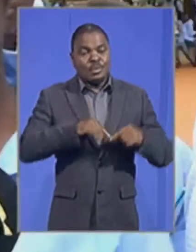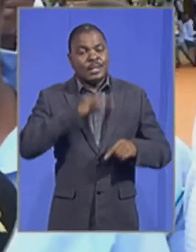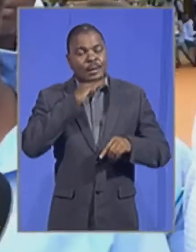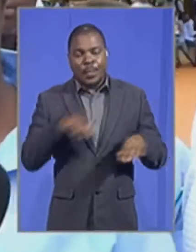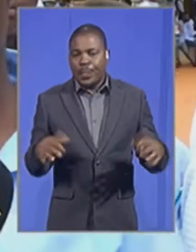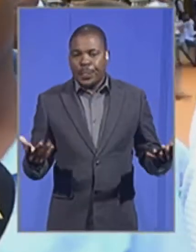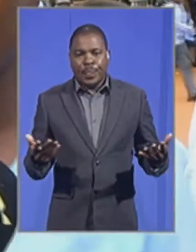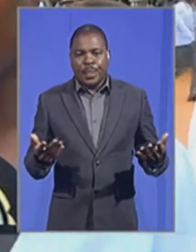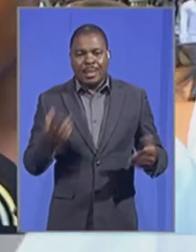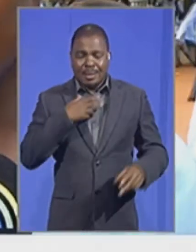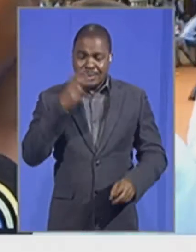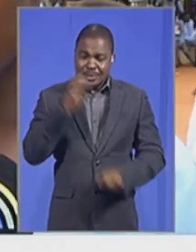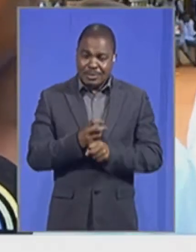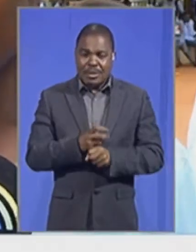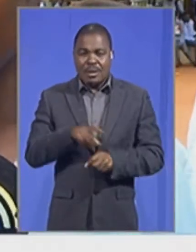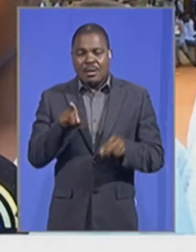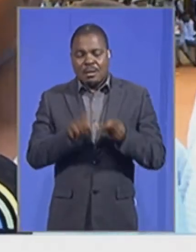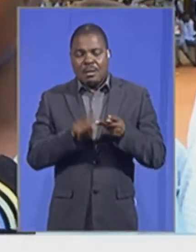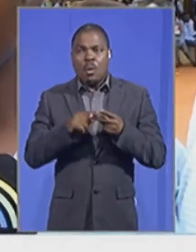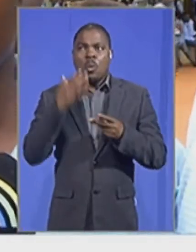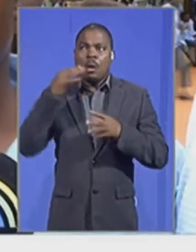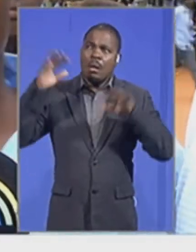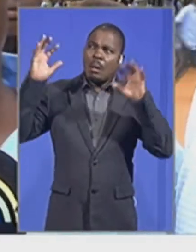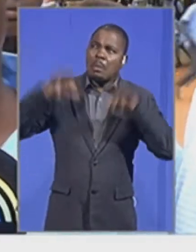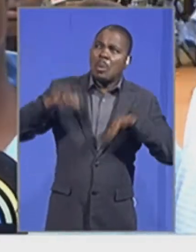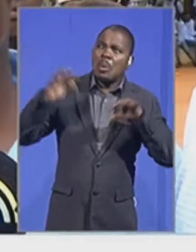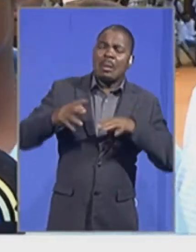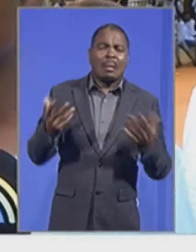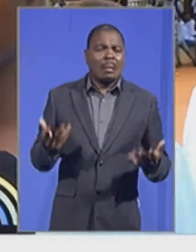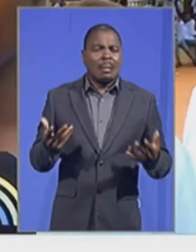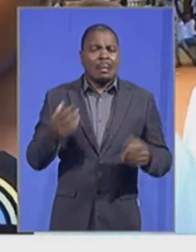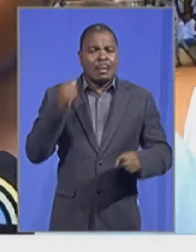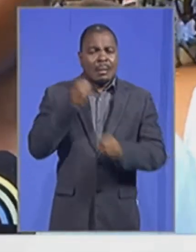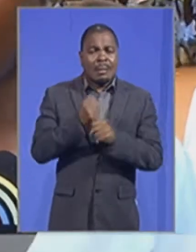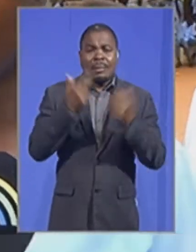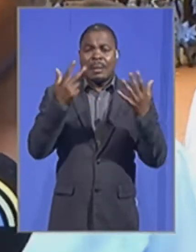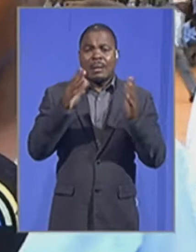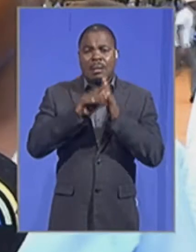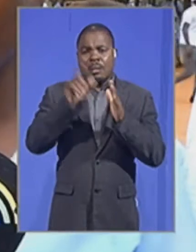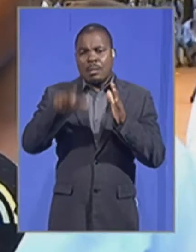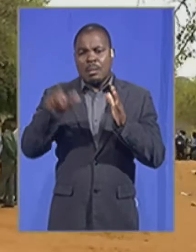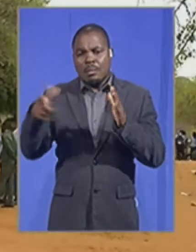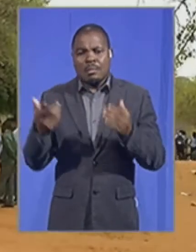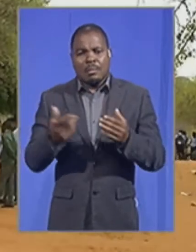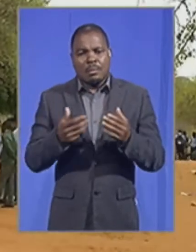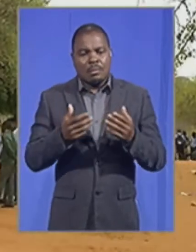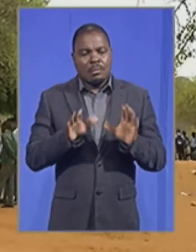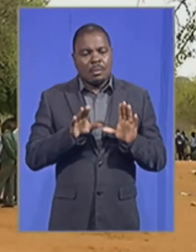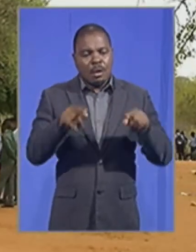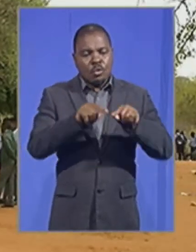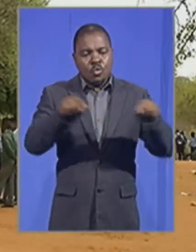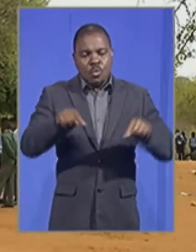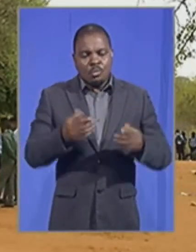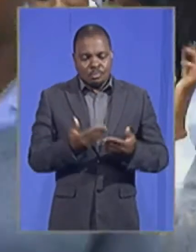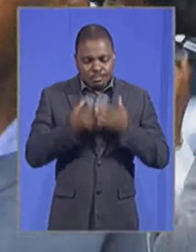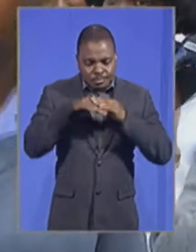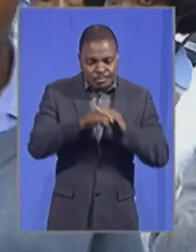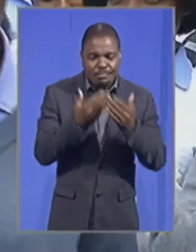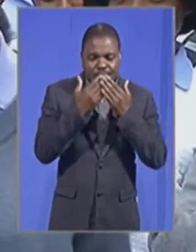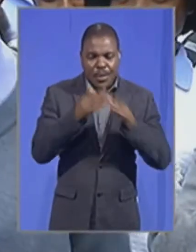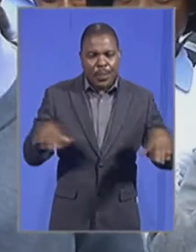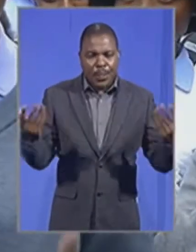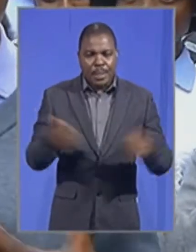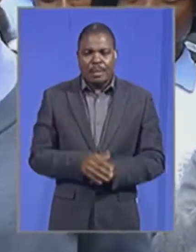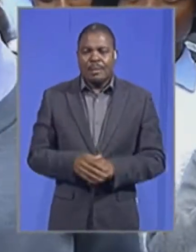it's very difficult, especially when it's raining. The grade 8 learners doesn't have classes to learn. Even the